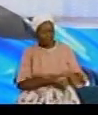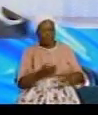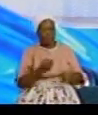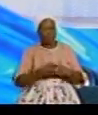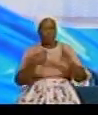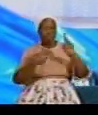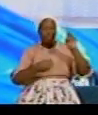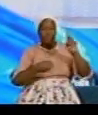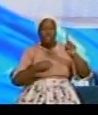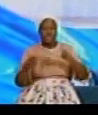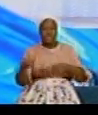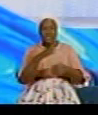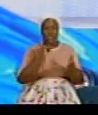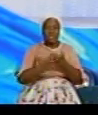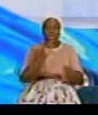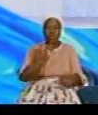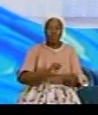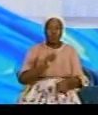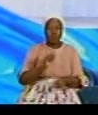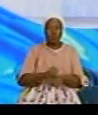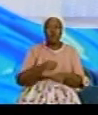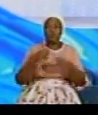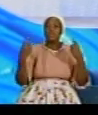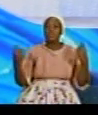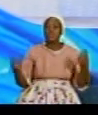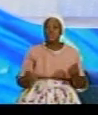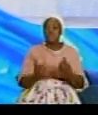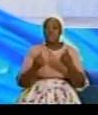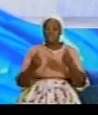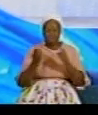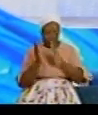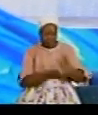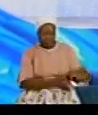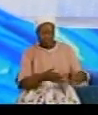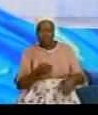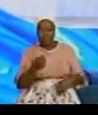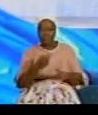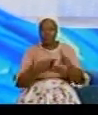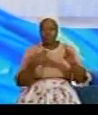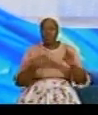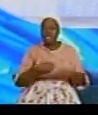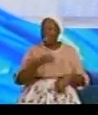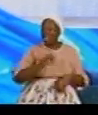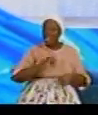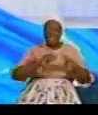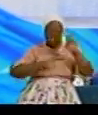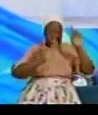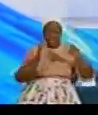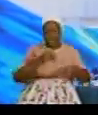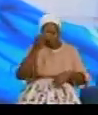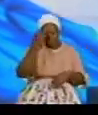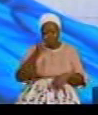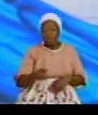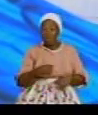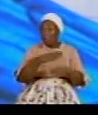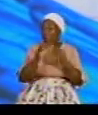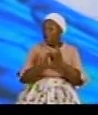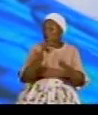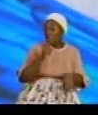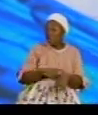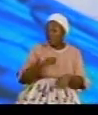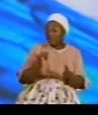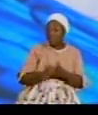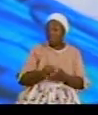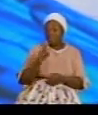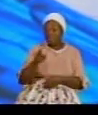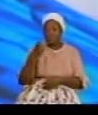ye that work iniquity. Depart from me. I never knew you. All that time you are,